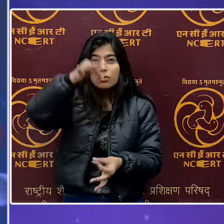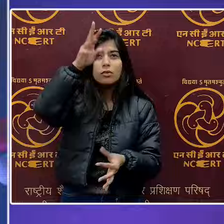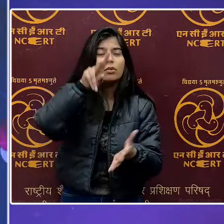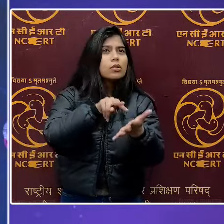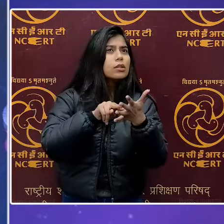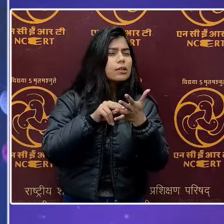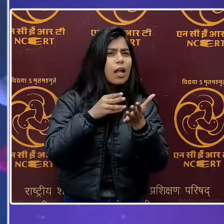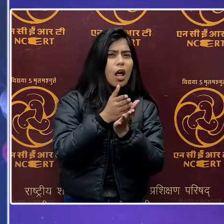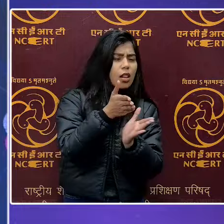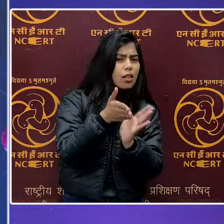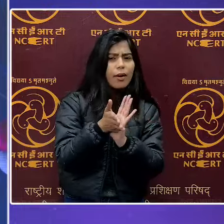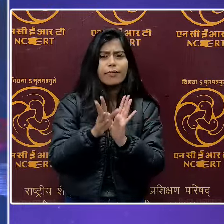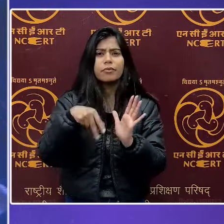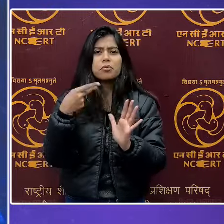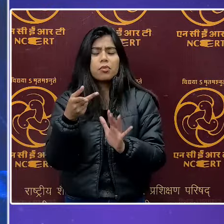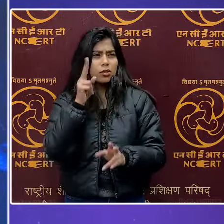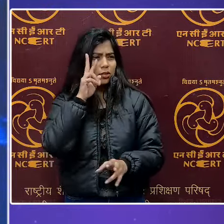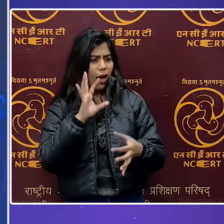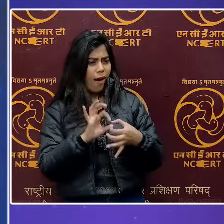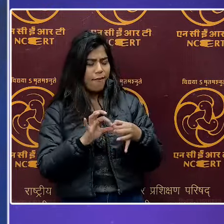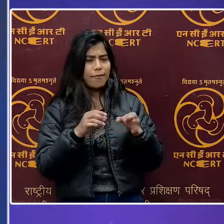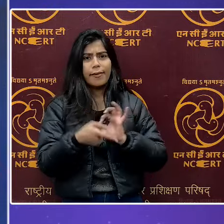type of motion it executes.